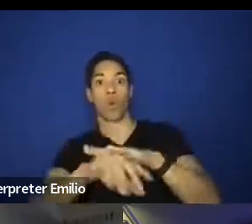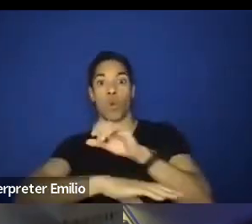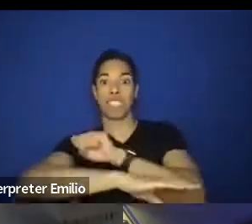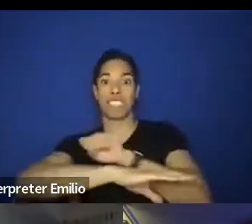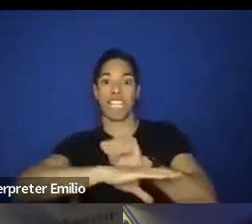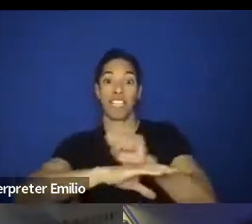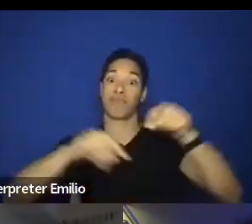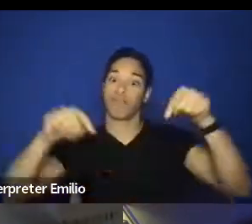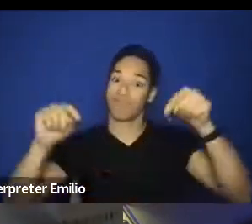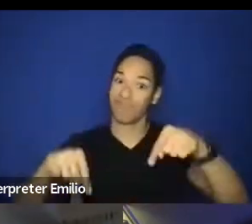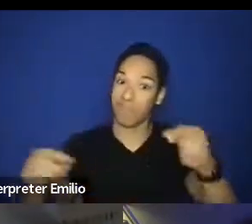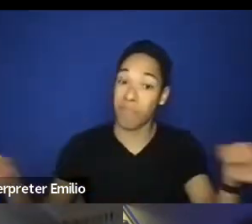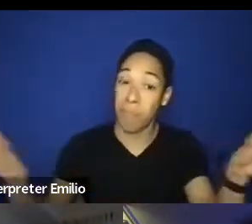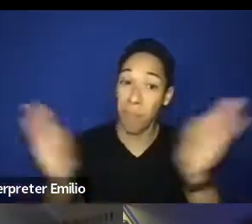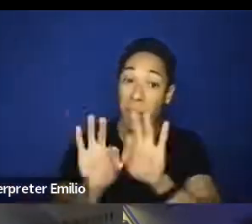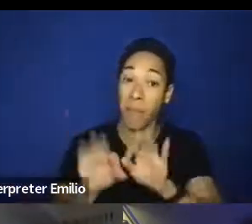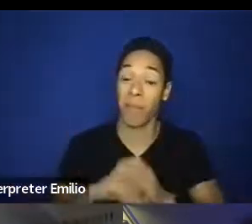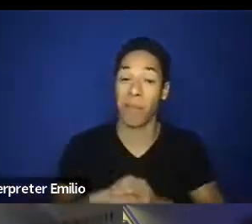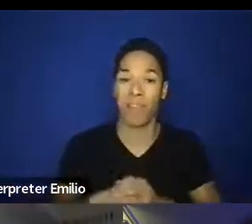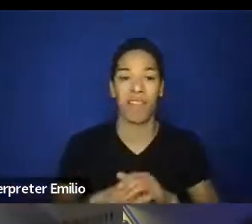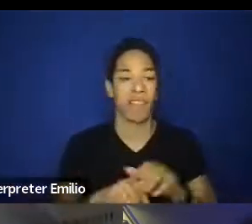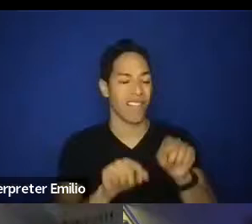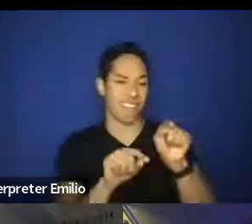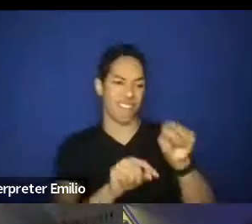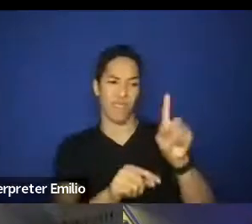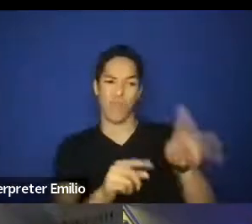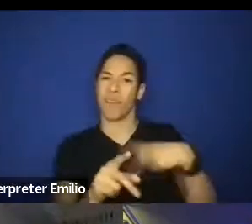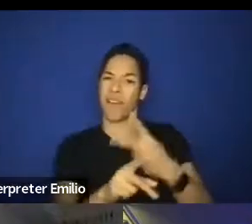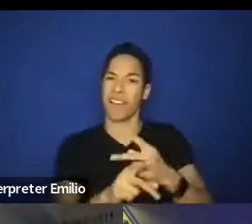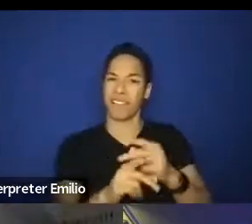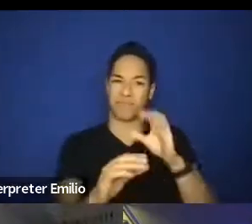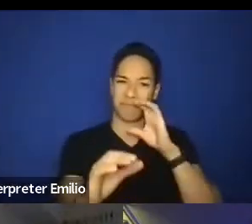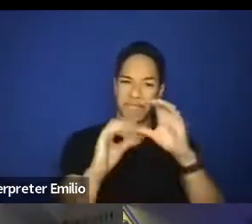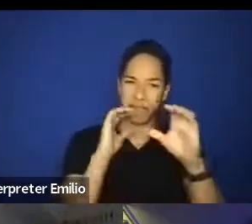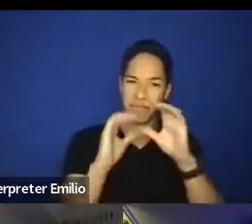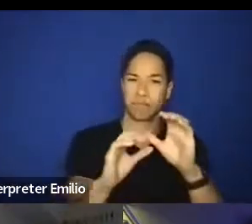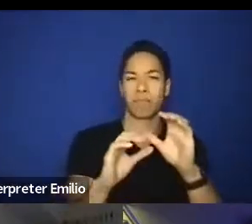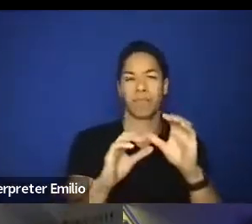So I think it's that those conversations are always interesting and hard,